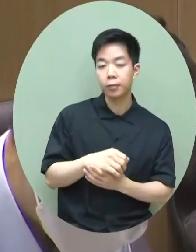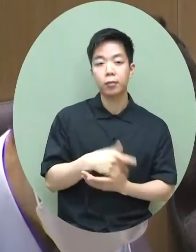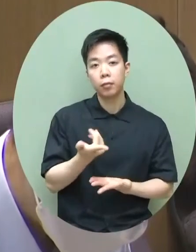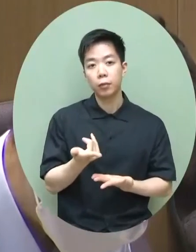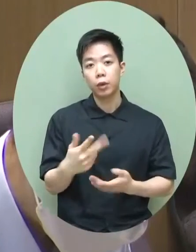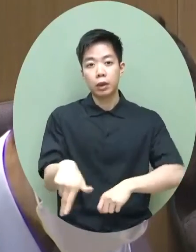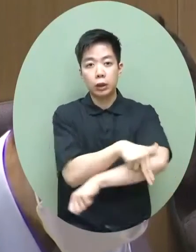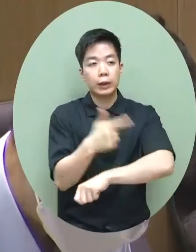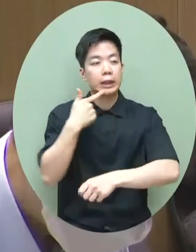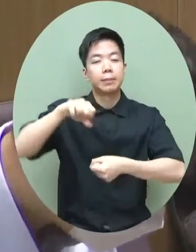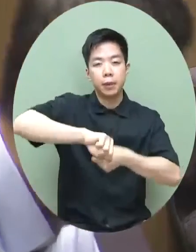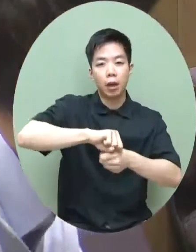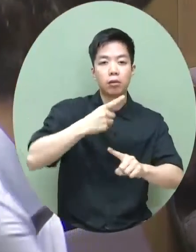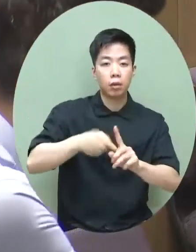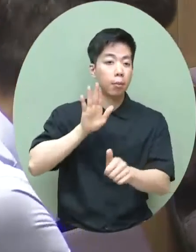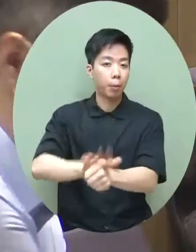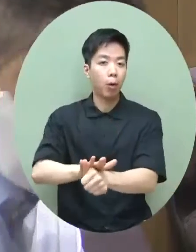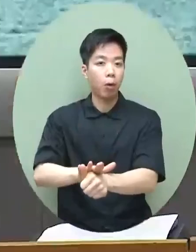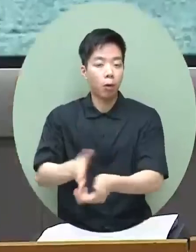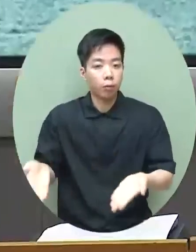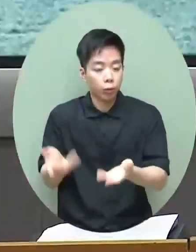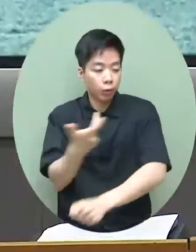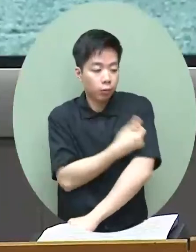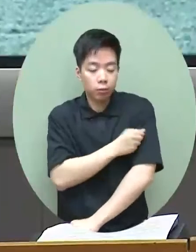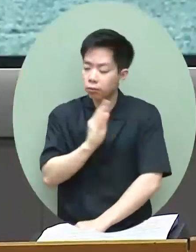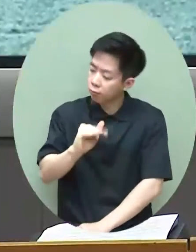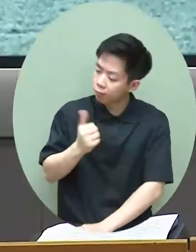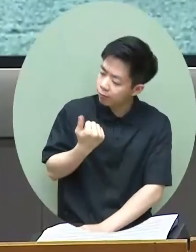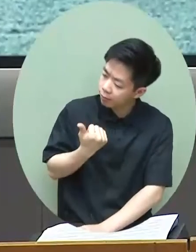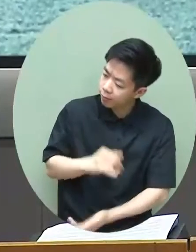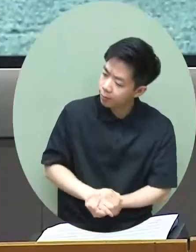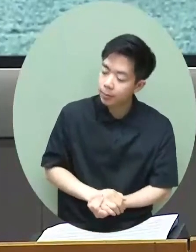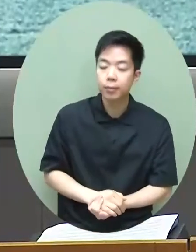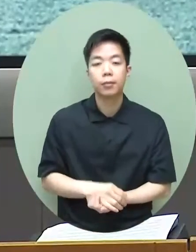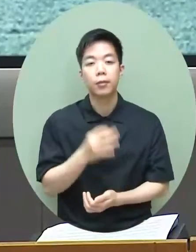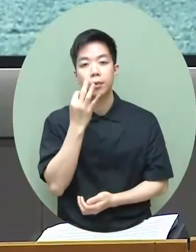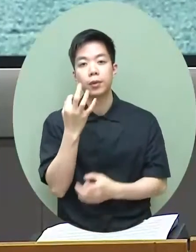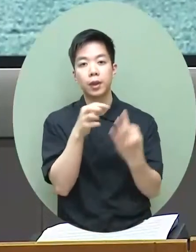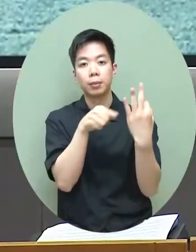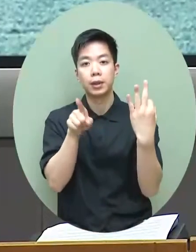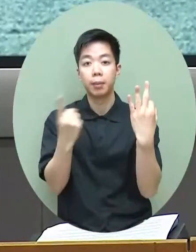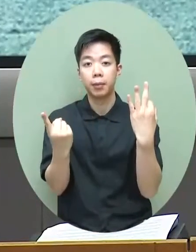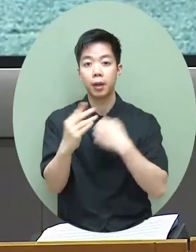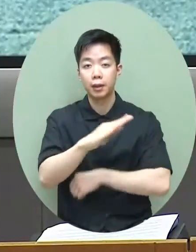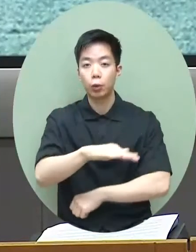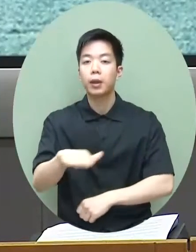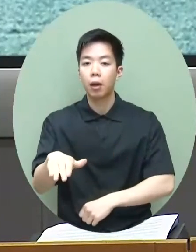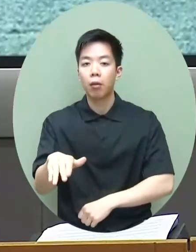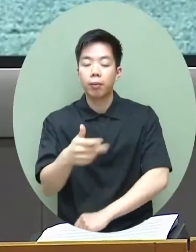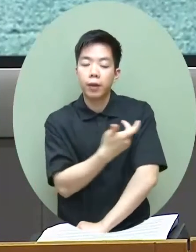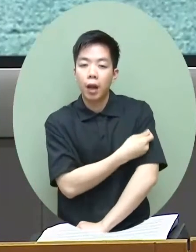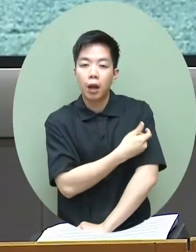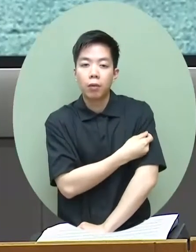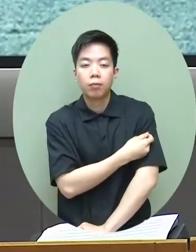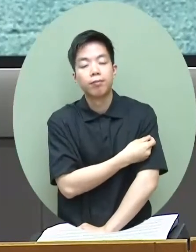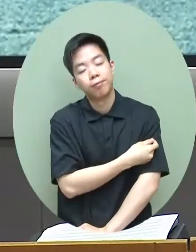on the suggestion, and do you think that the vaccine pass is effective in boosting vaccination? Of course, the vaccination rate